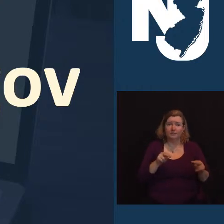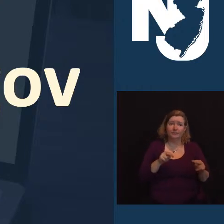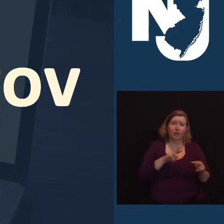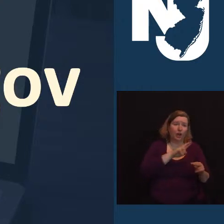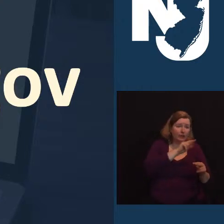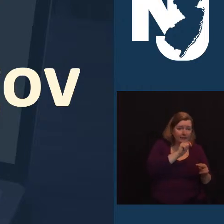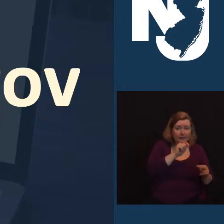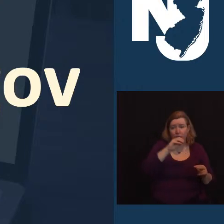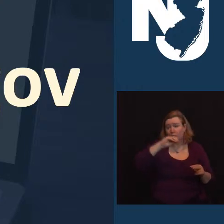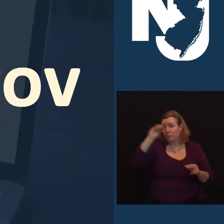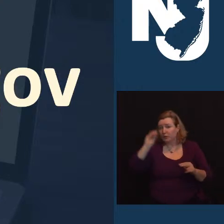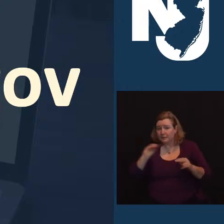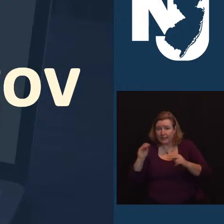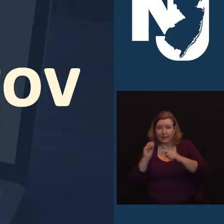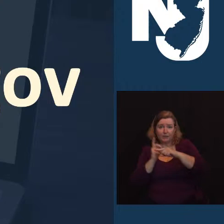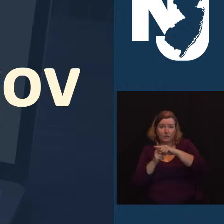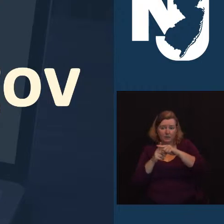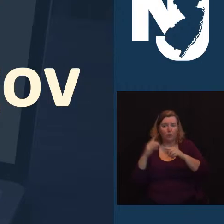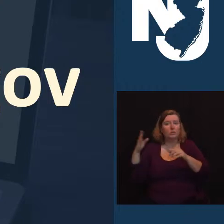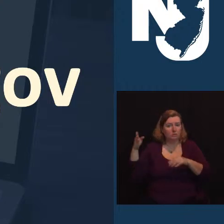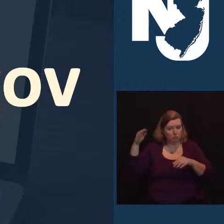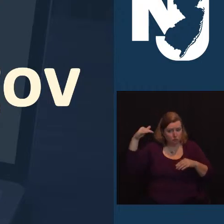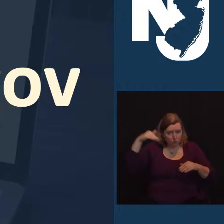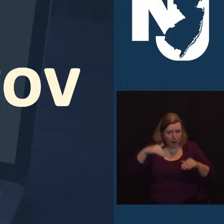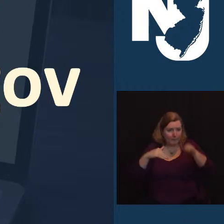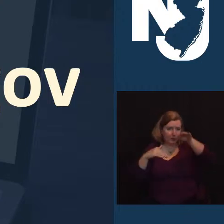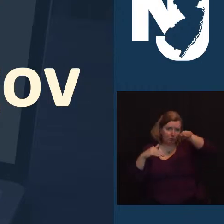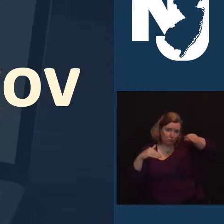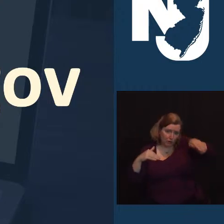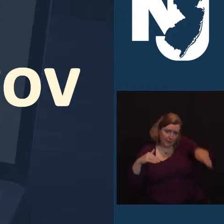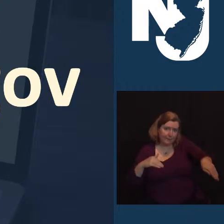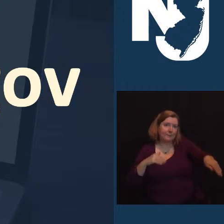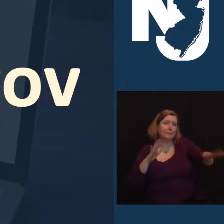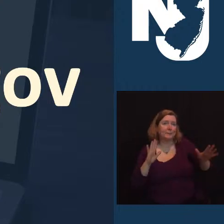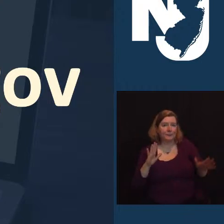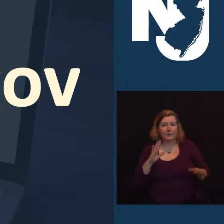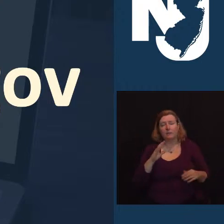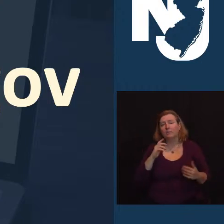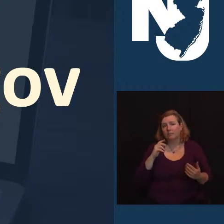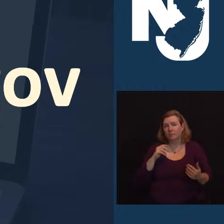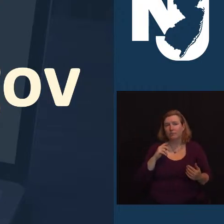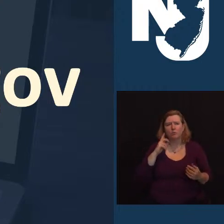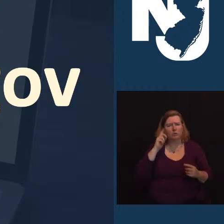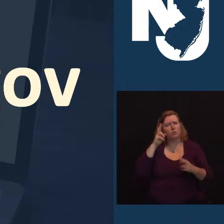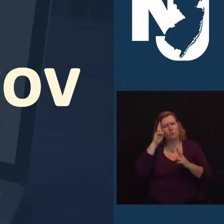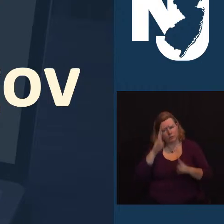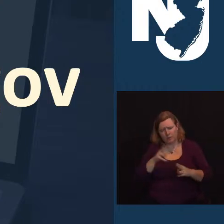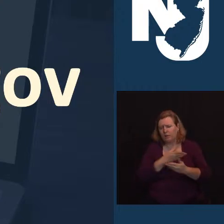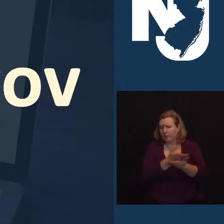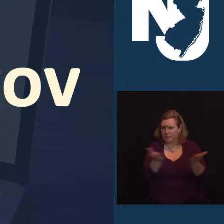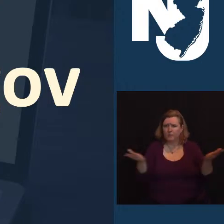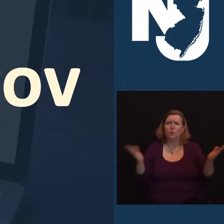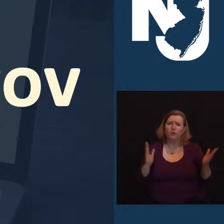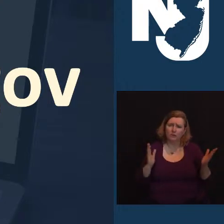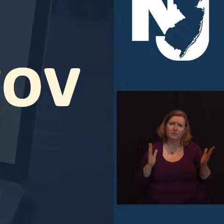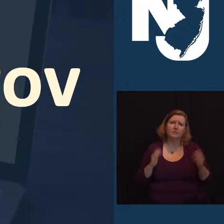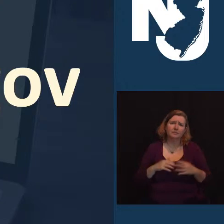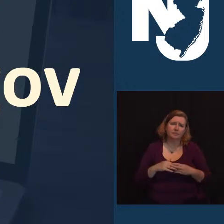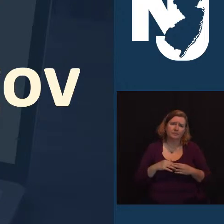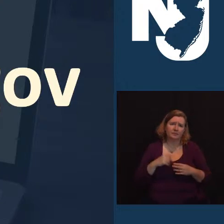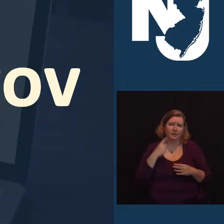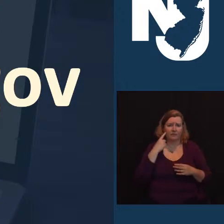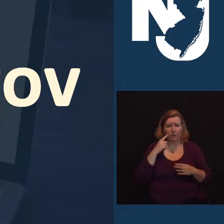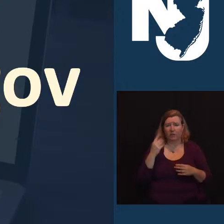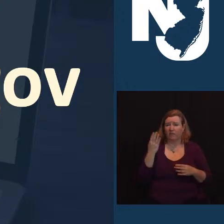will still be lives lost, and we will continue to remember them because they are all family. And for the past 14 months, we've rallied